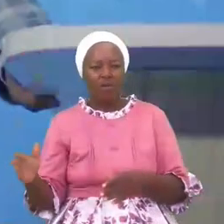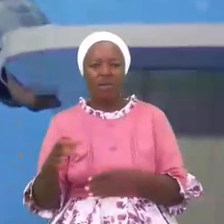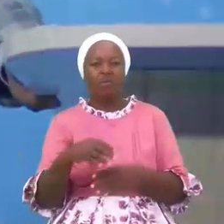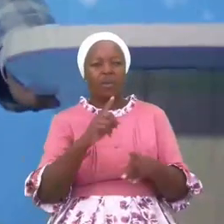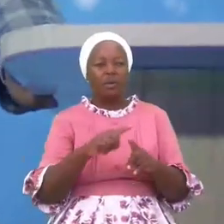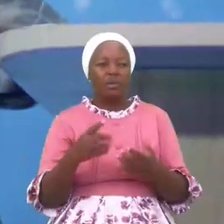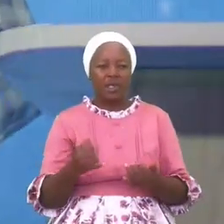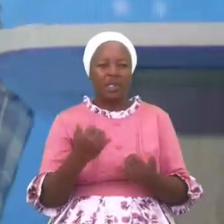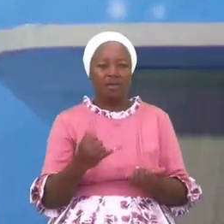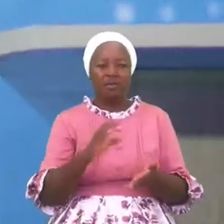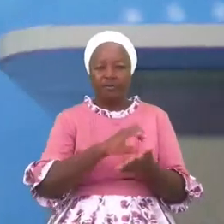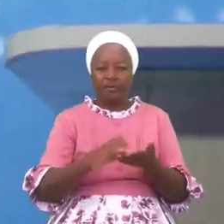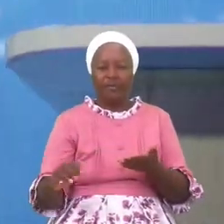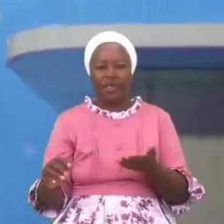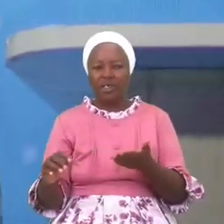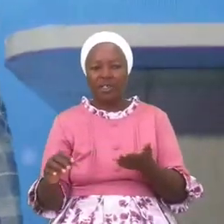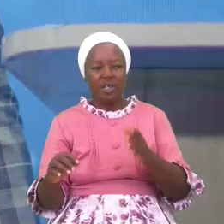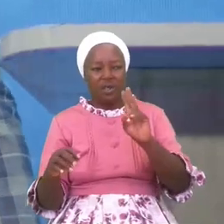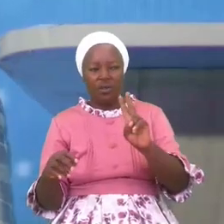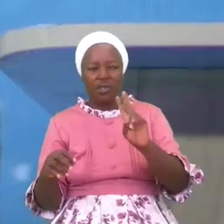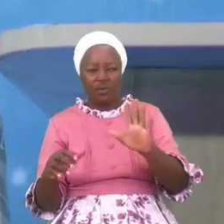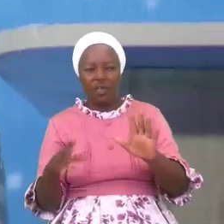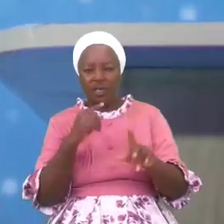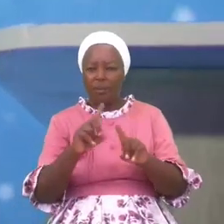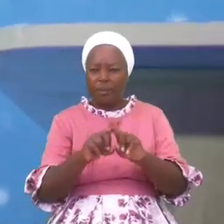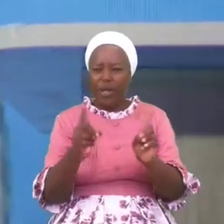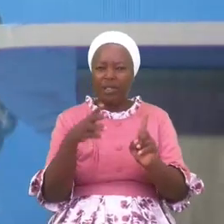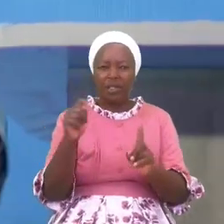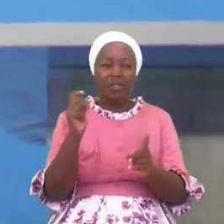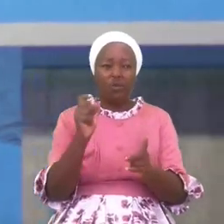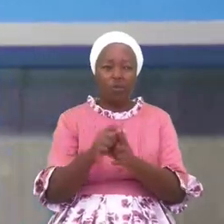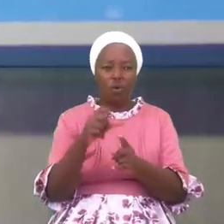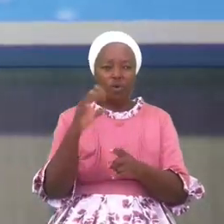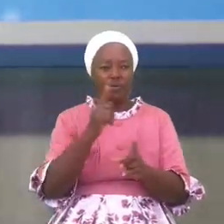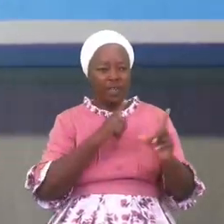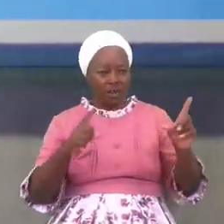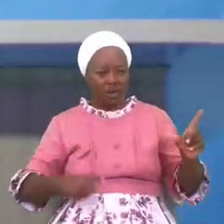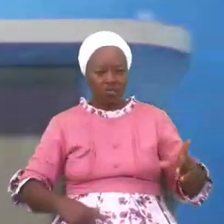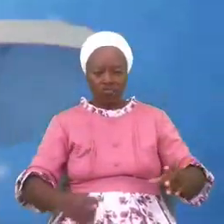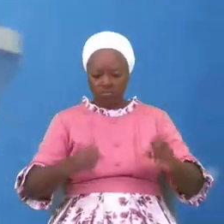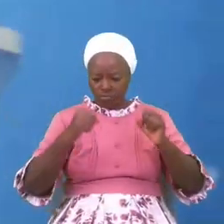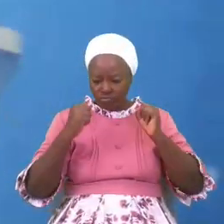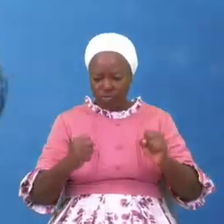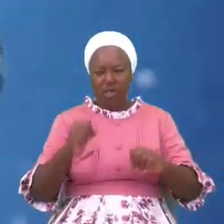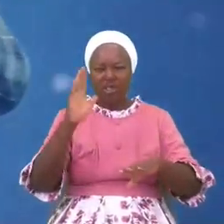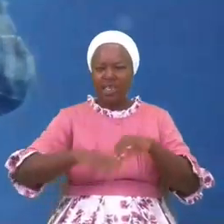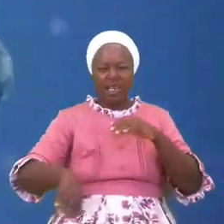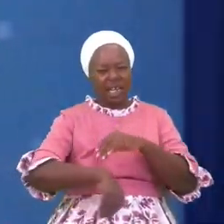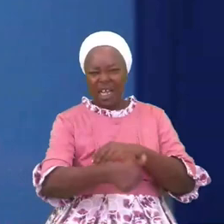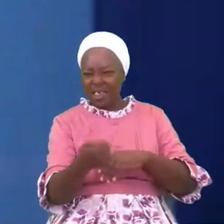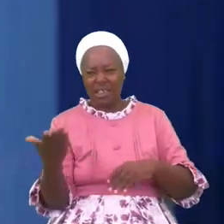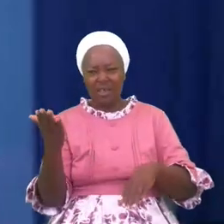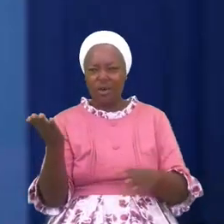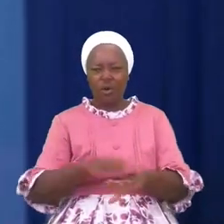word of the Lord stronger than anything on earth. The word of the Lord, it